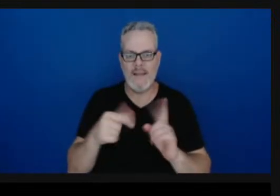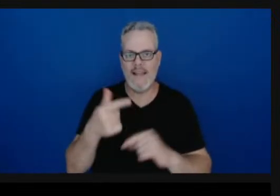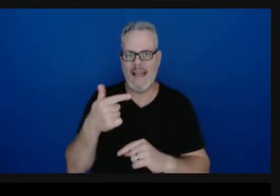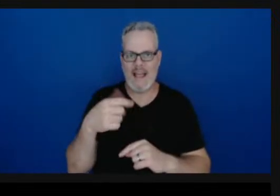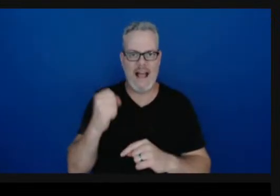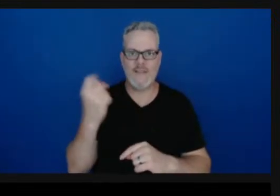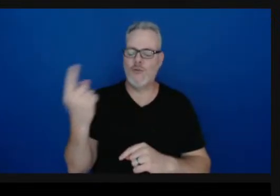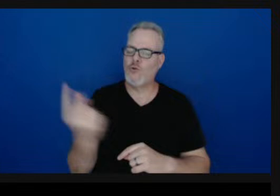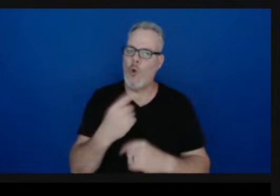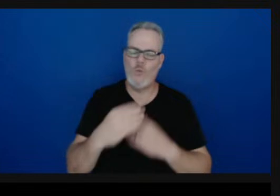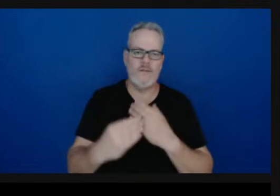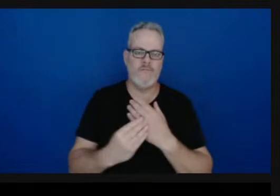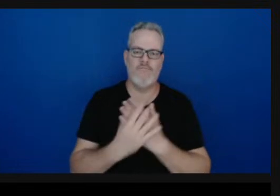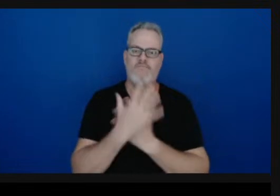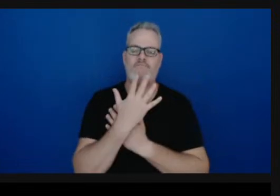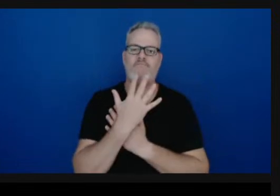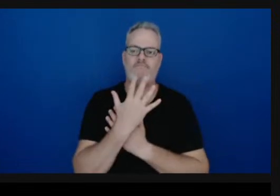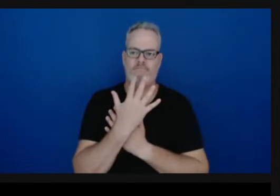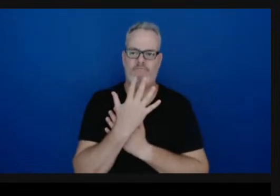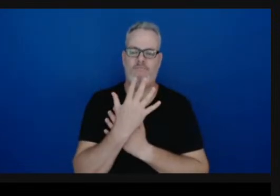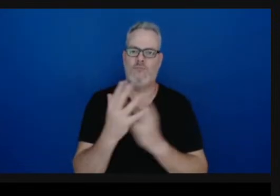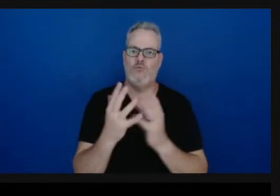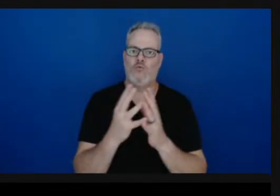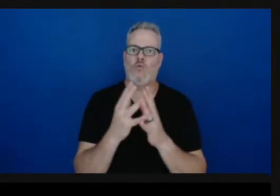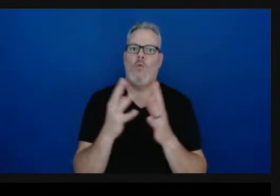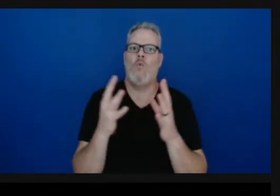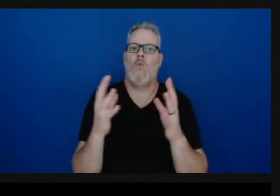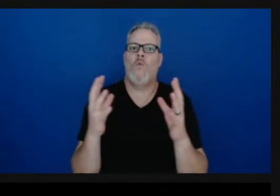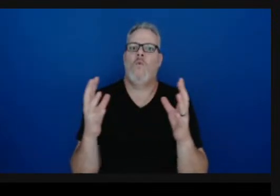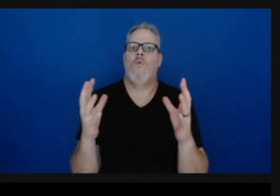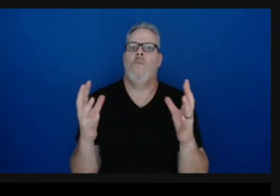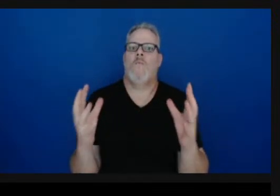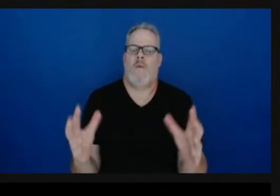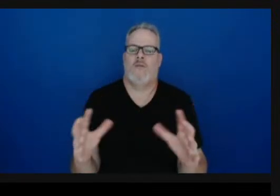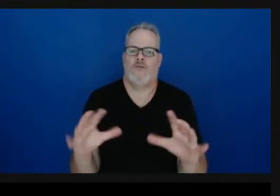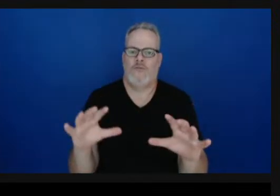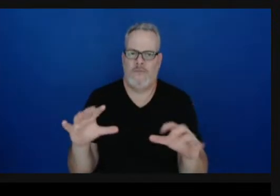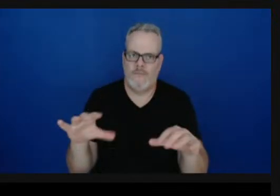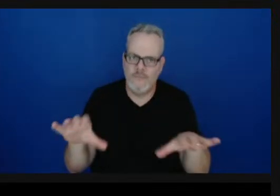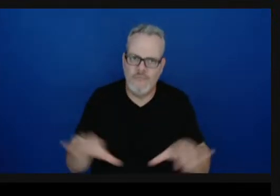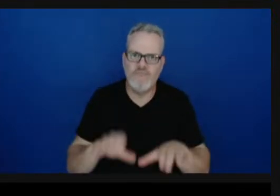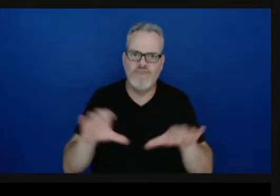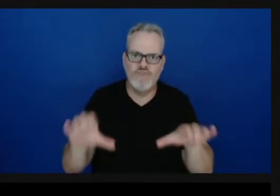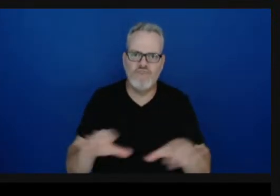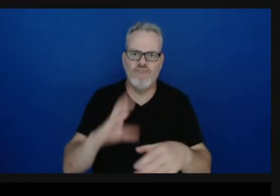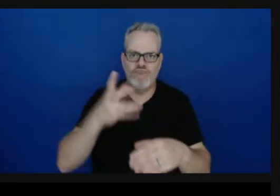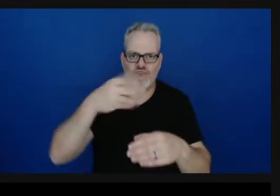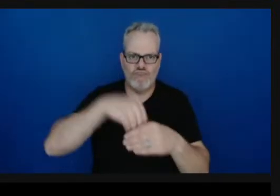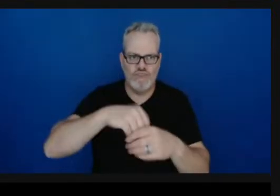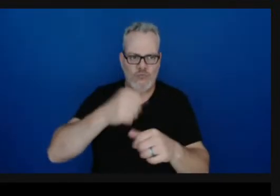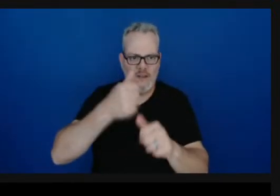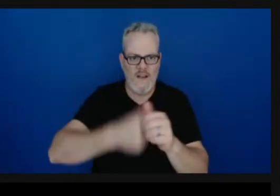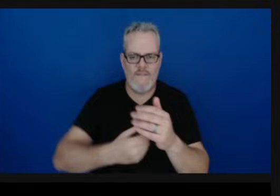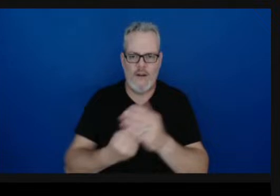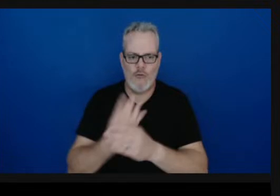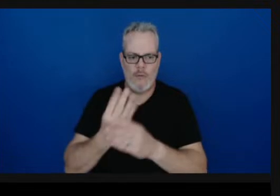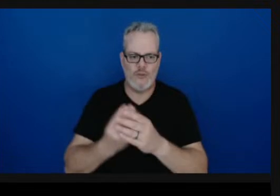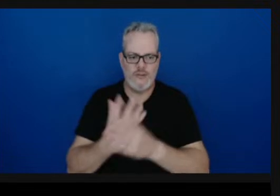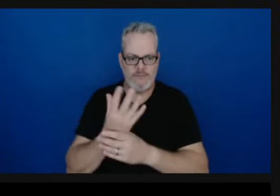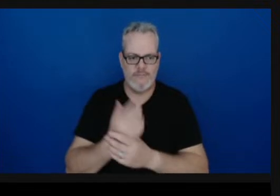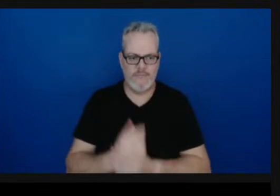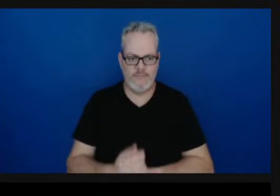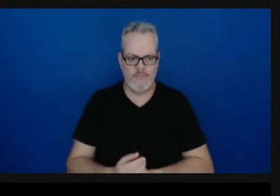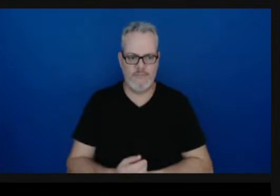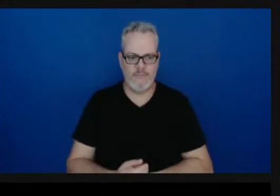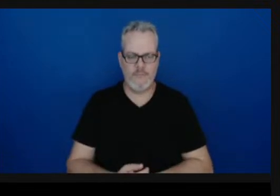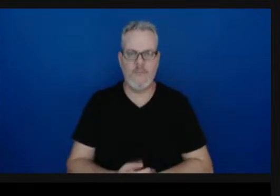impact because there's so much released at the beginning of every eruption. It's bound to go affect somebody